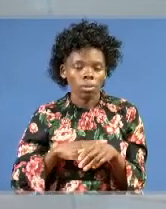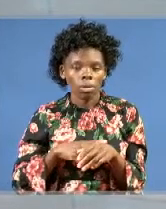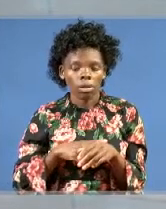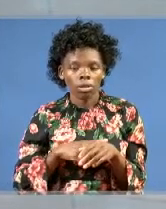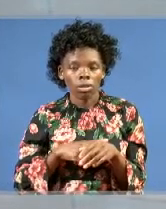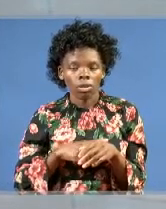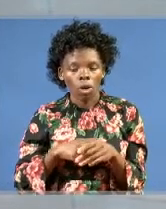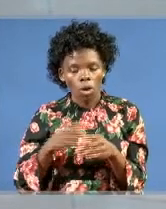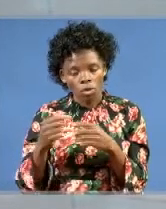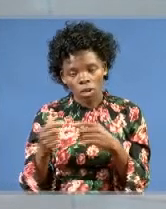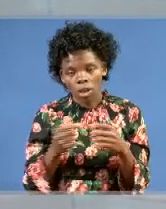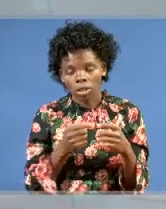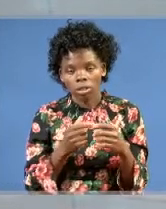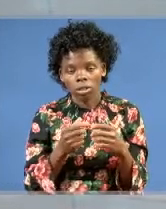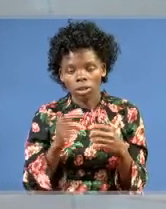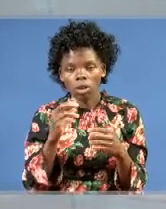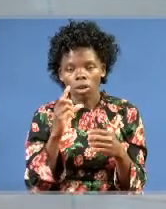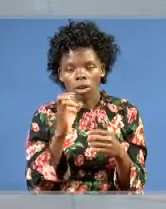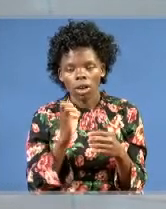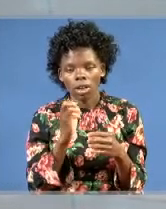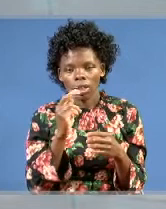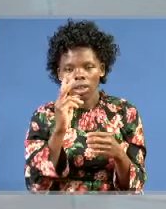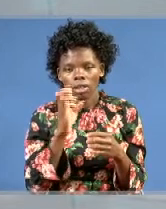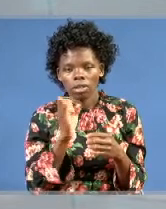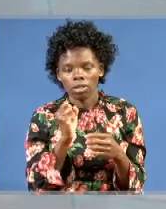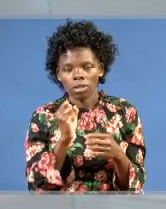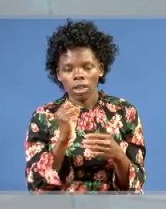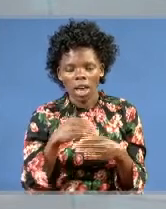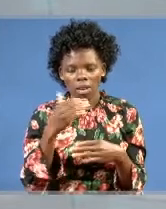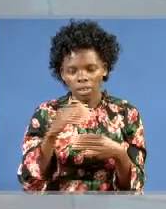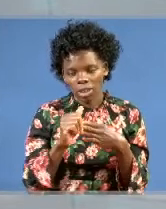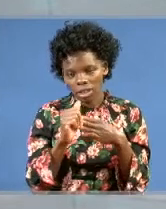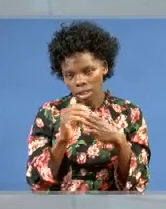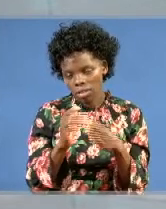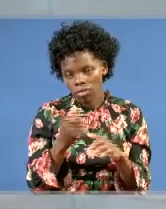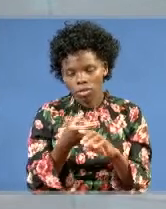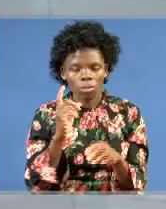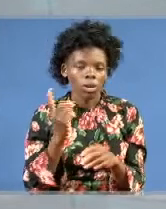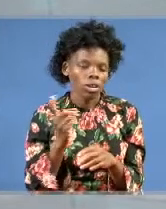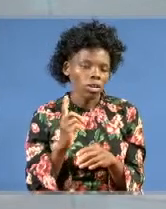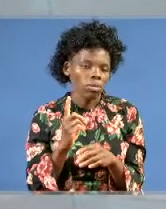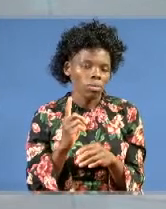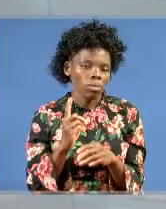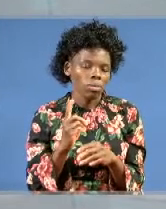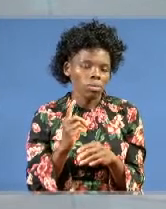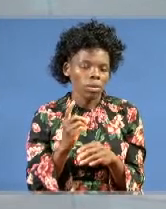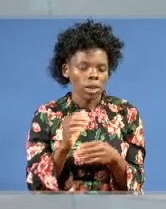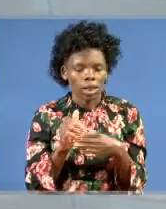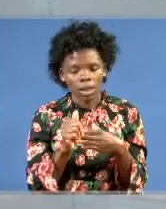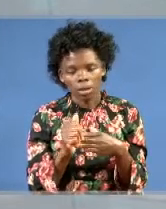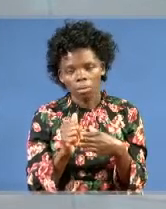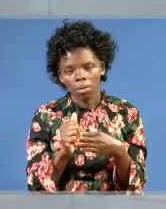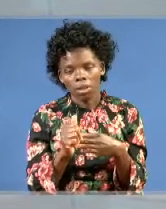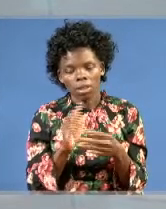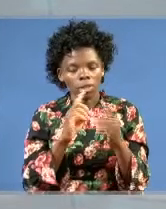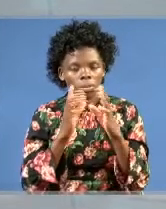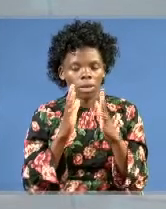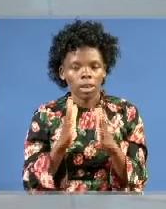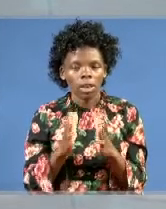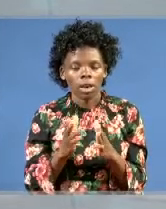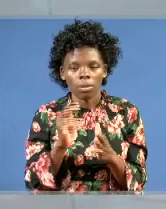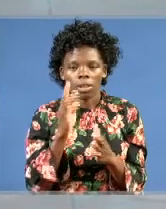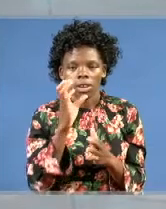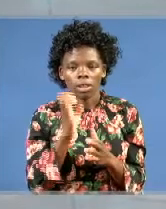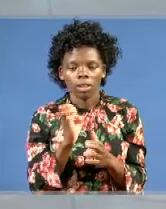endeavors of fighting the so-called cartels. This comes even as leaders from Nairobi County Assembly, led by the Speaker